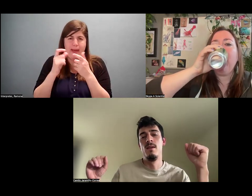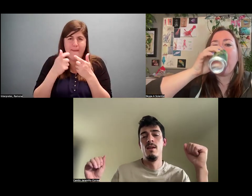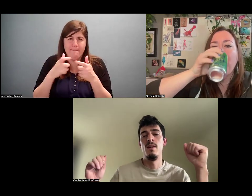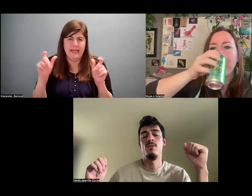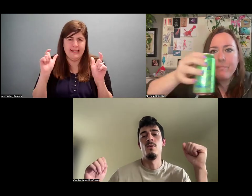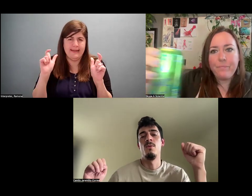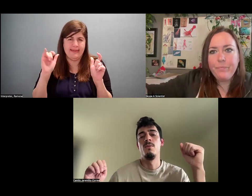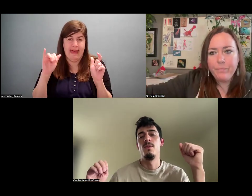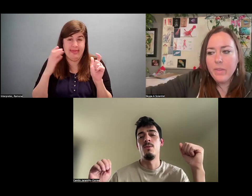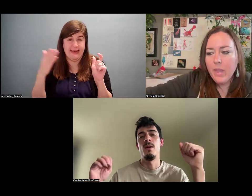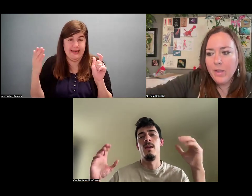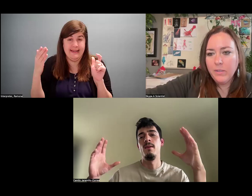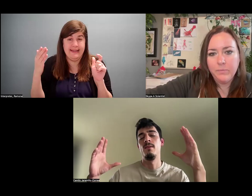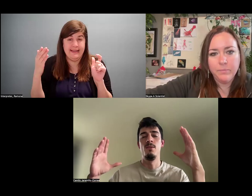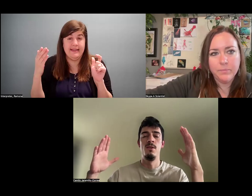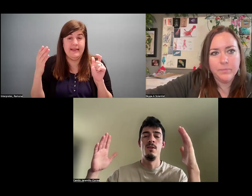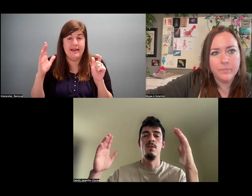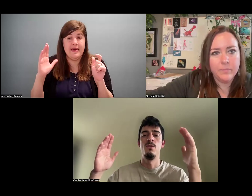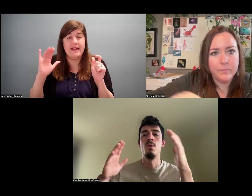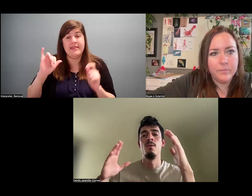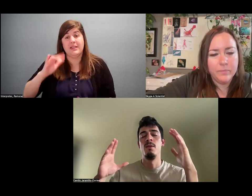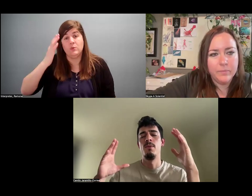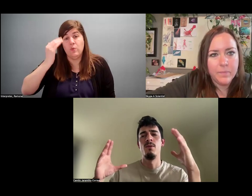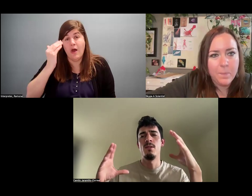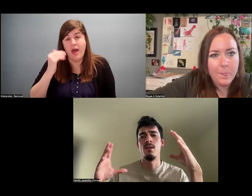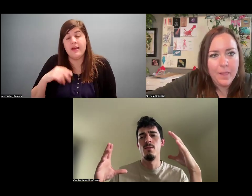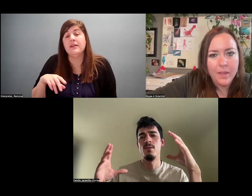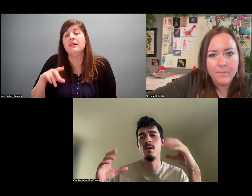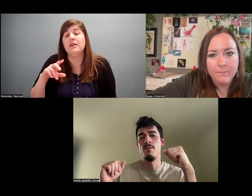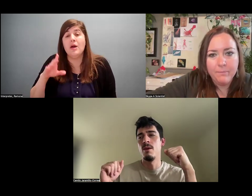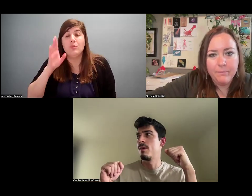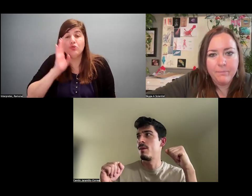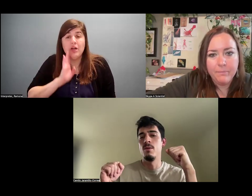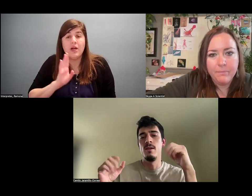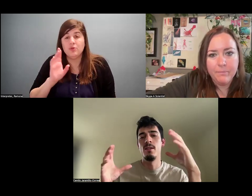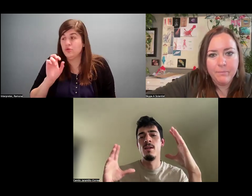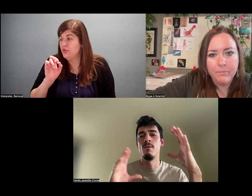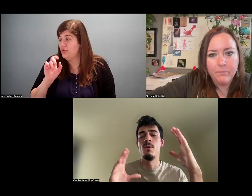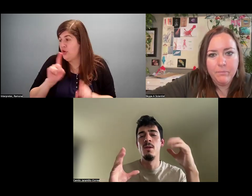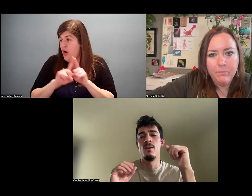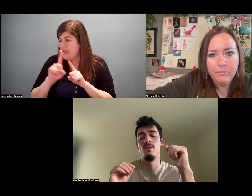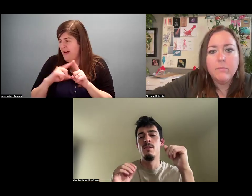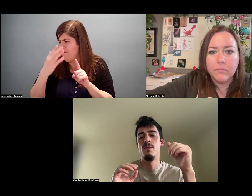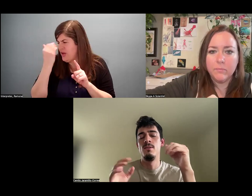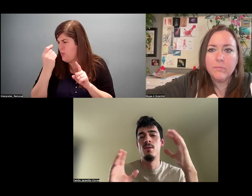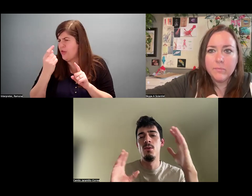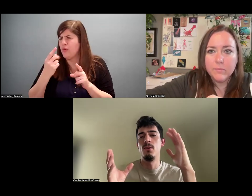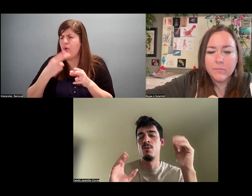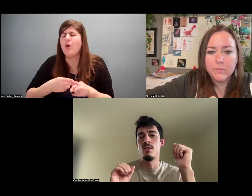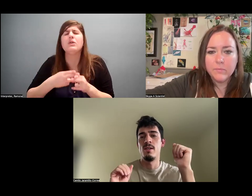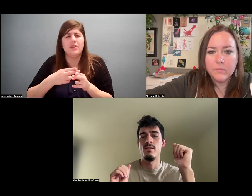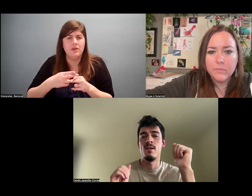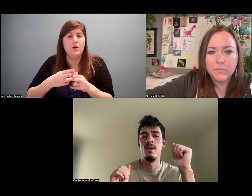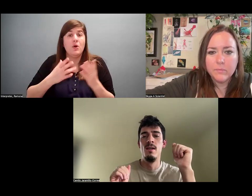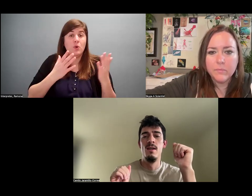is, and so that's why like the brown stars, or I forgot what they're called, they like kind of cool down and don't look